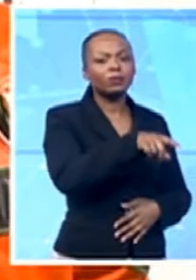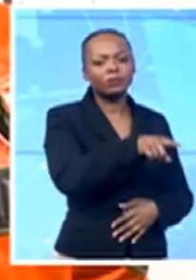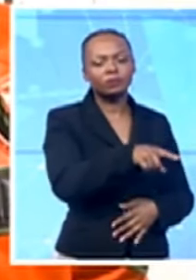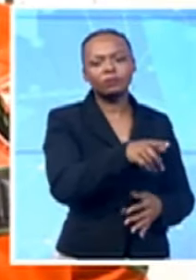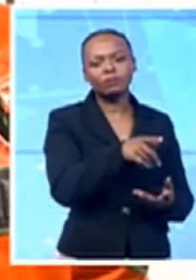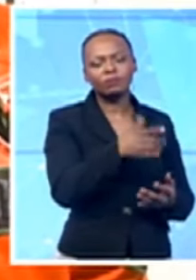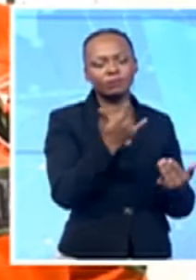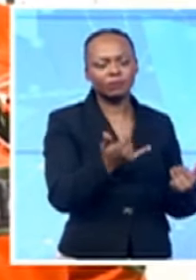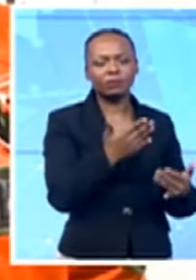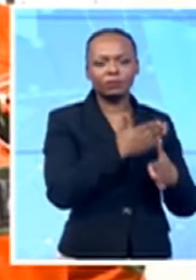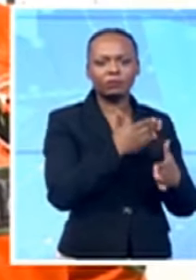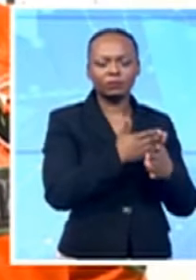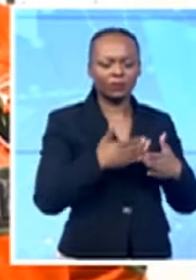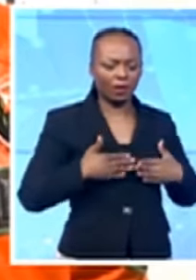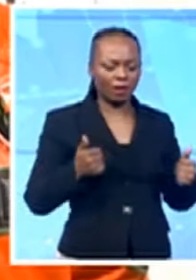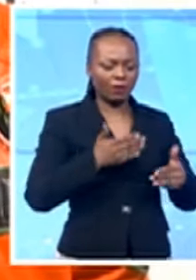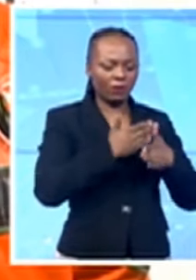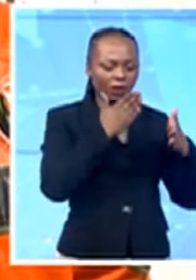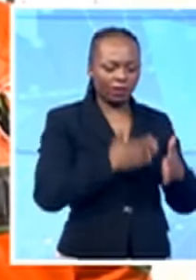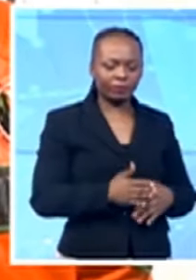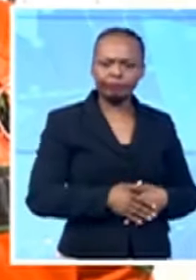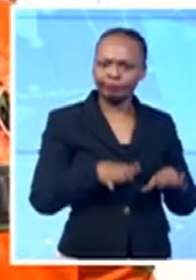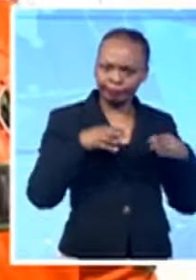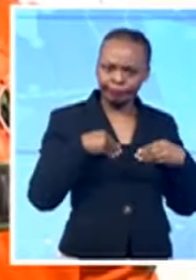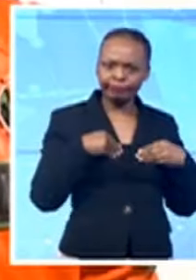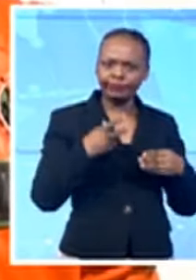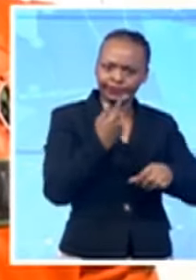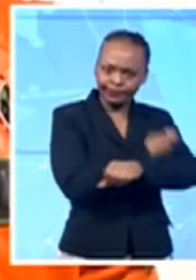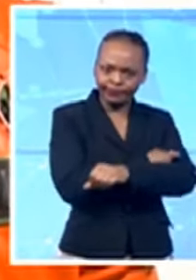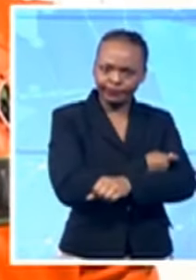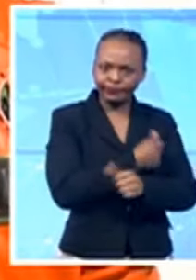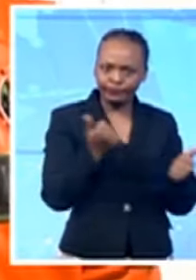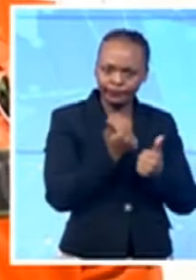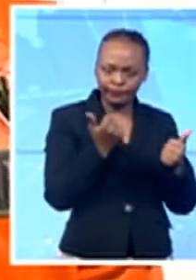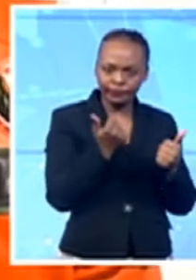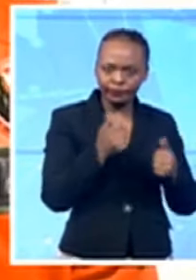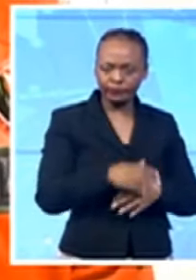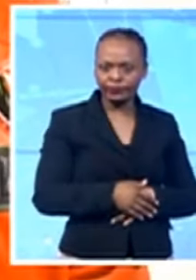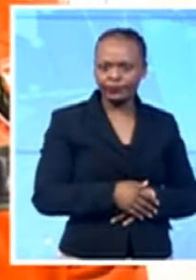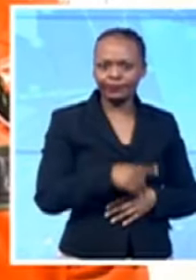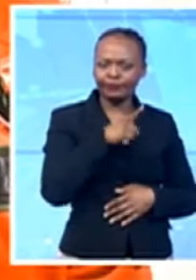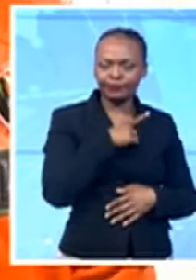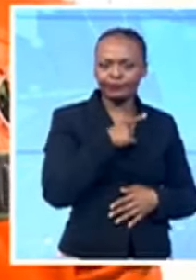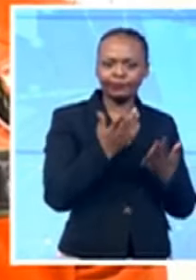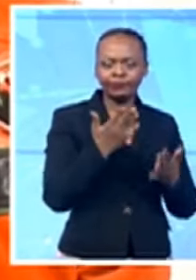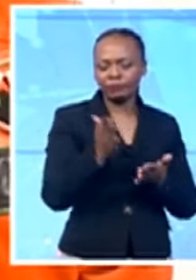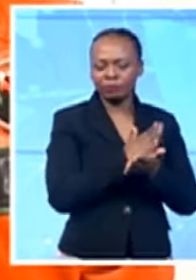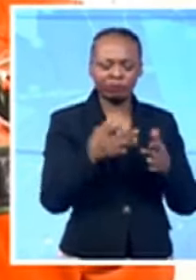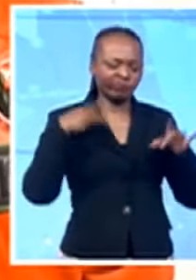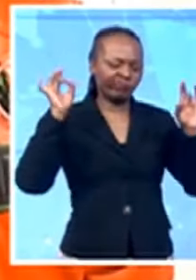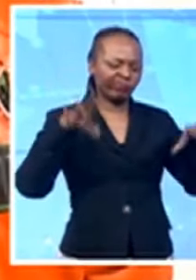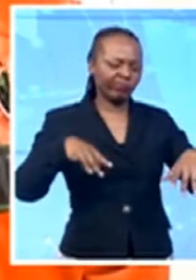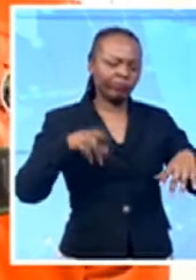to participate in the vaccinations? Is it not a matter of them not being willing to vaccinate? Look, it is a mixture of